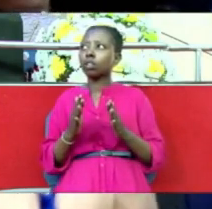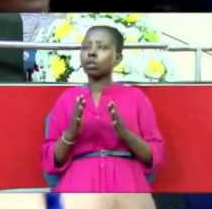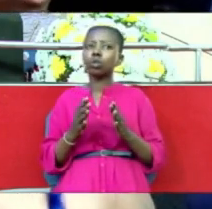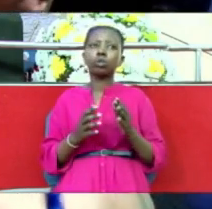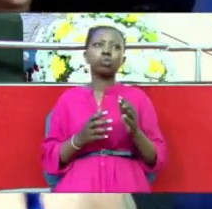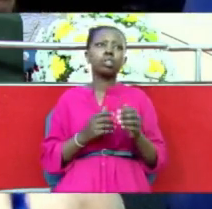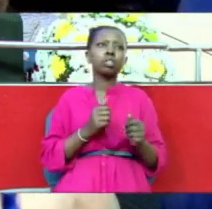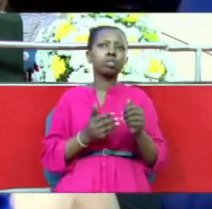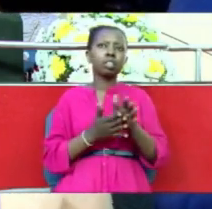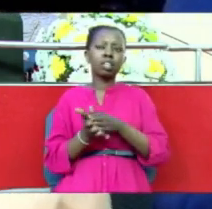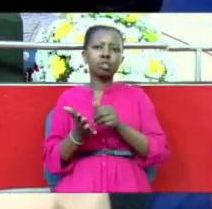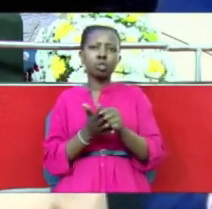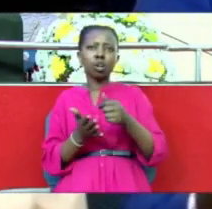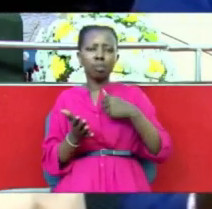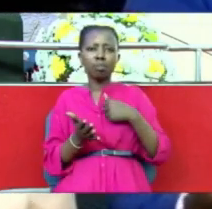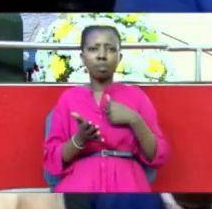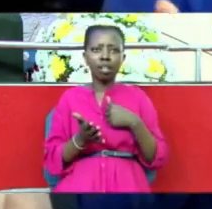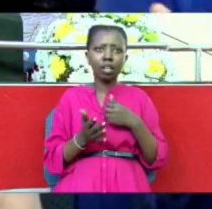to frustrate me